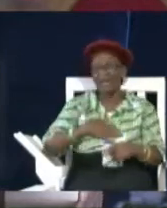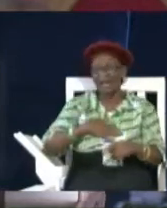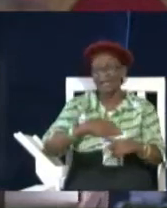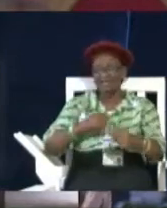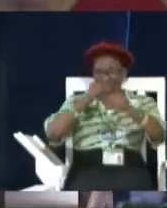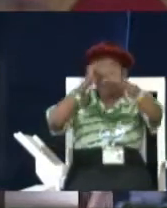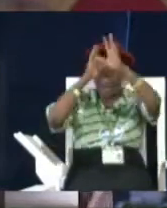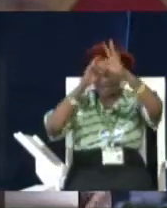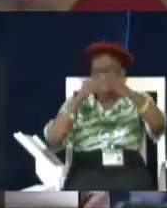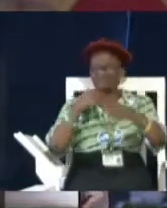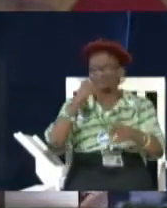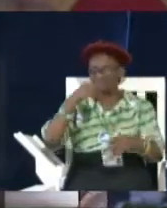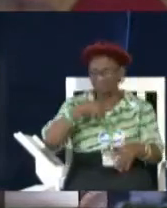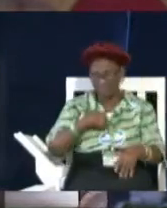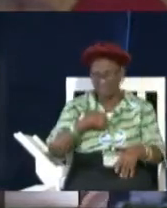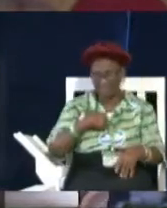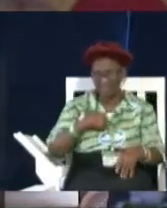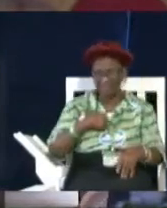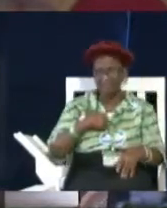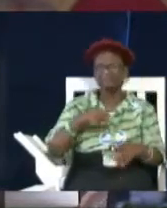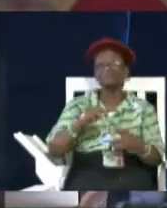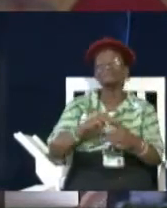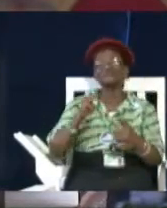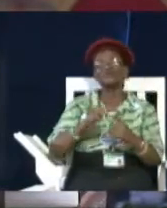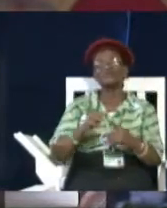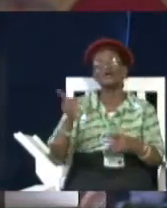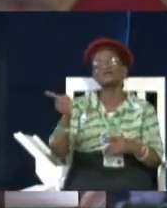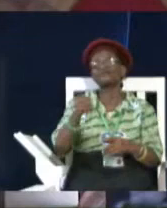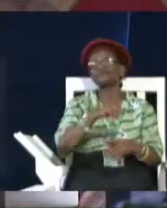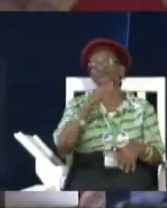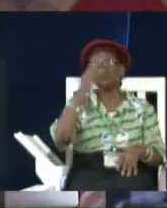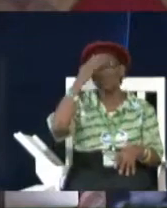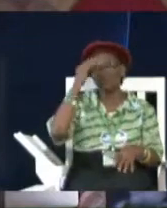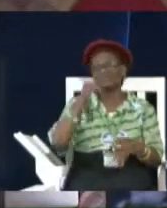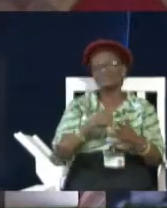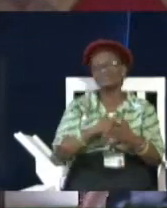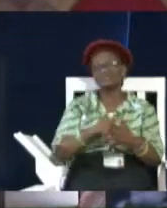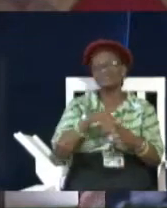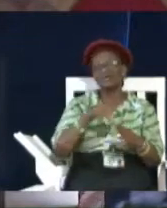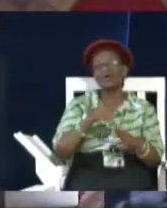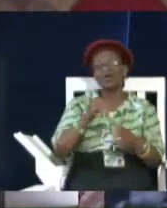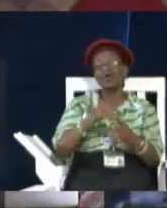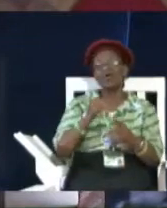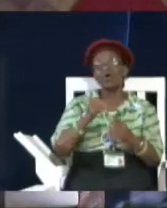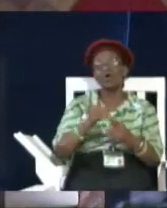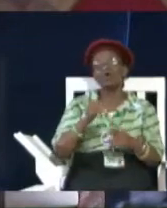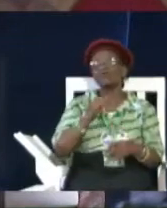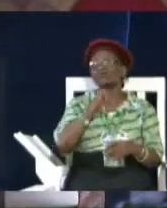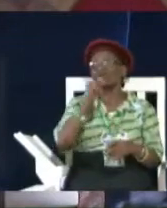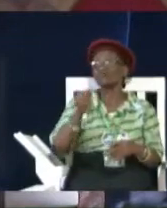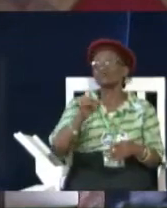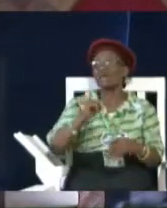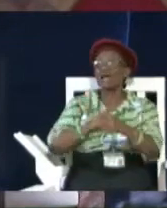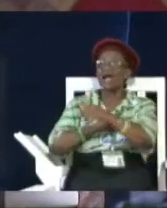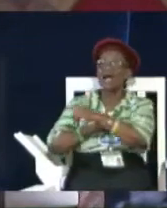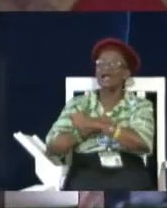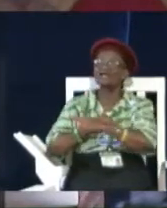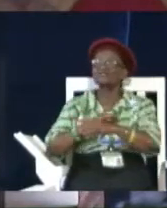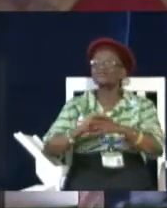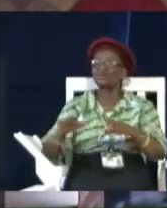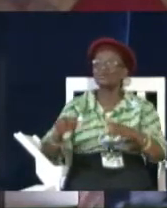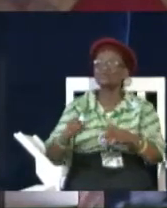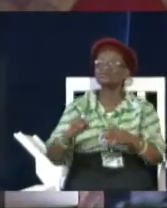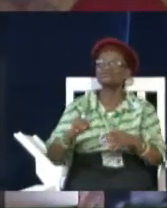Whether you know it or not, I don't choose a theme for the Congress. My